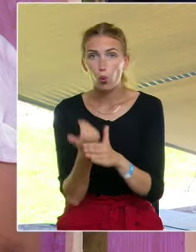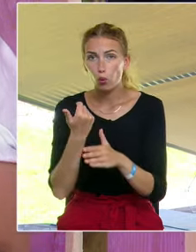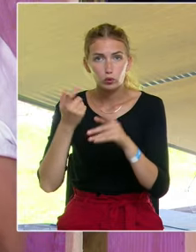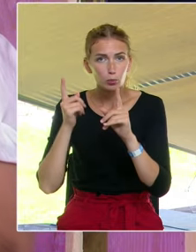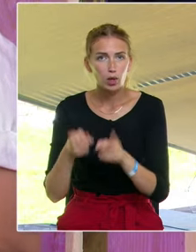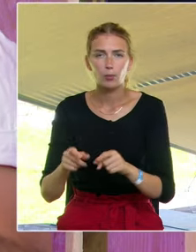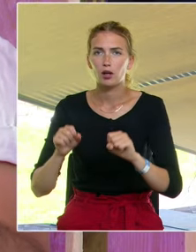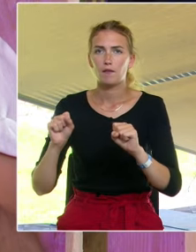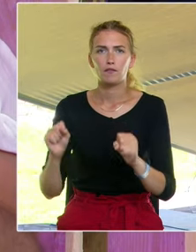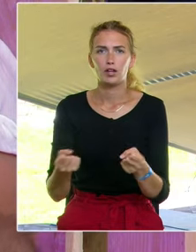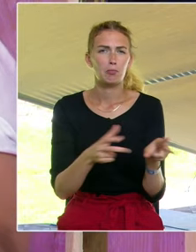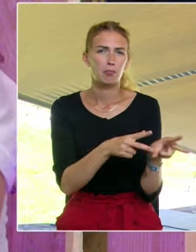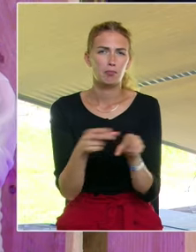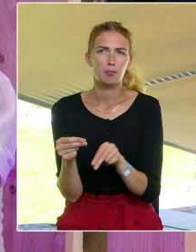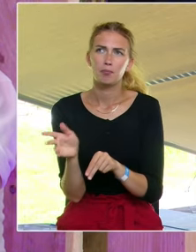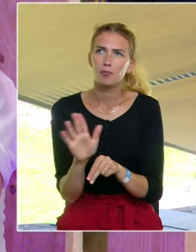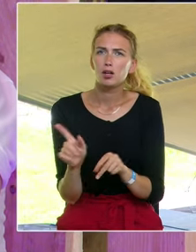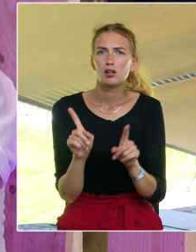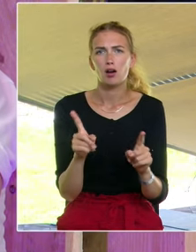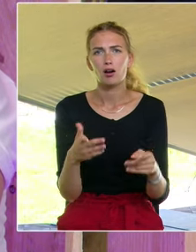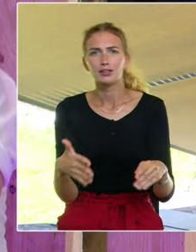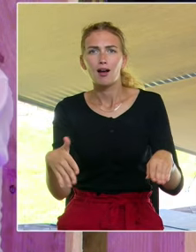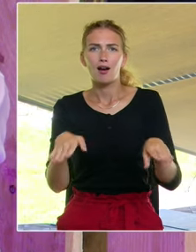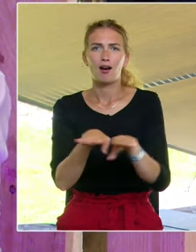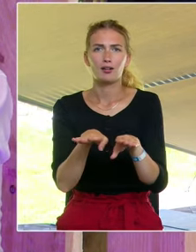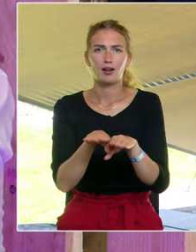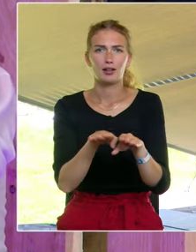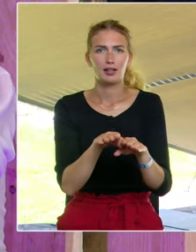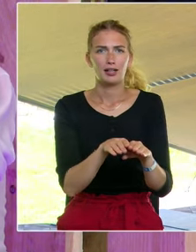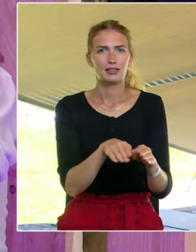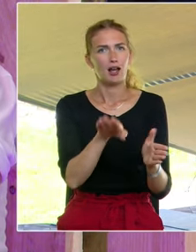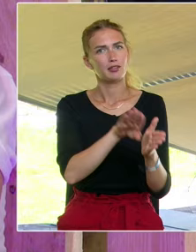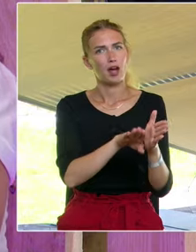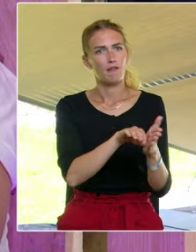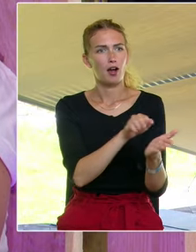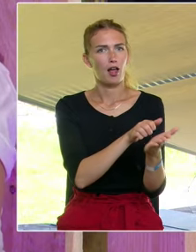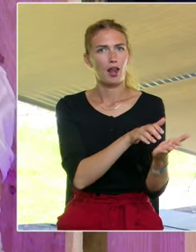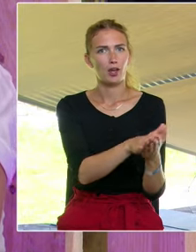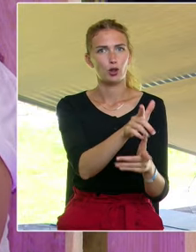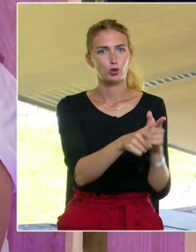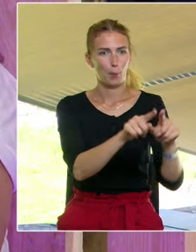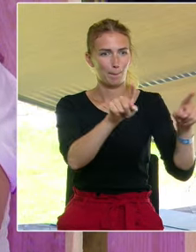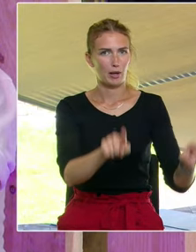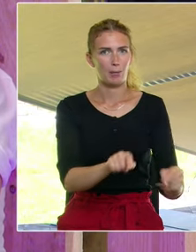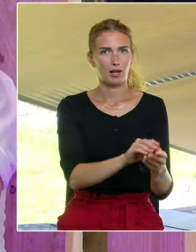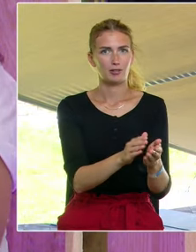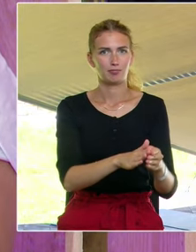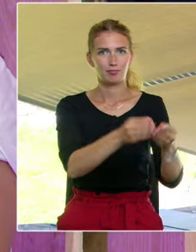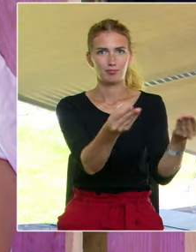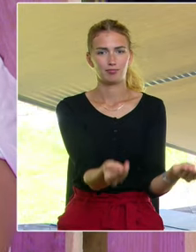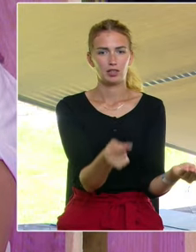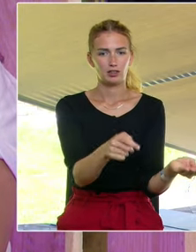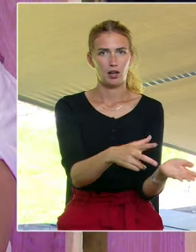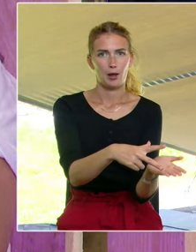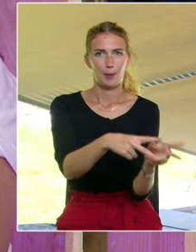or not a copy, but like have its roots in the traditional media? So they have to understand that the one piece of the